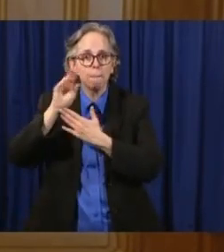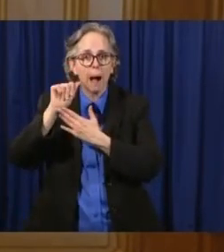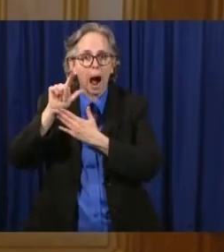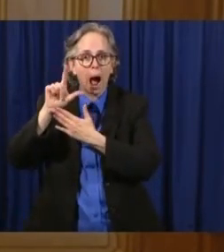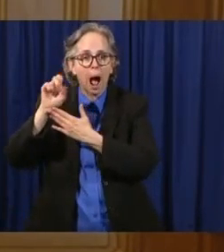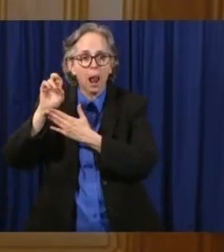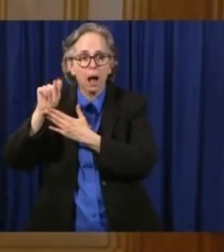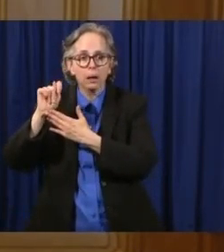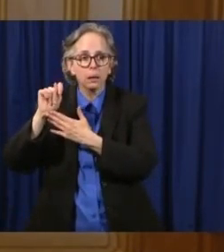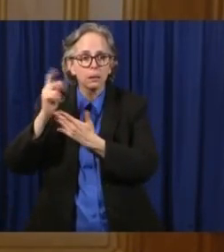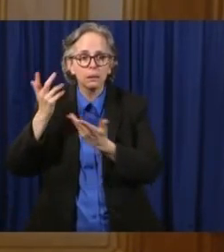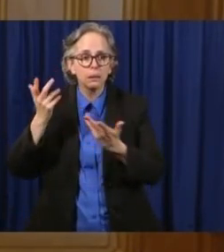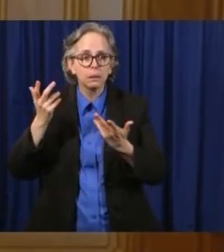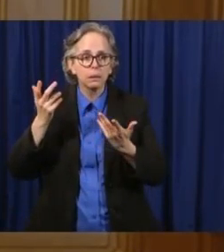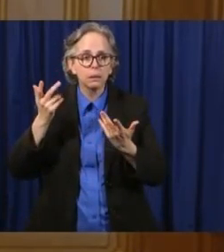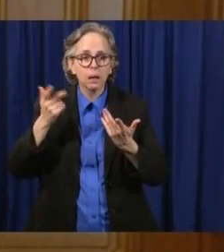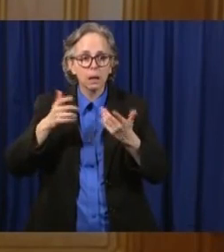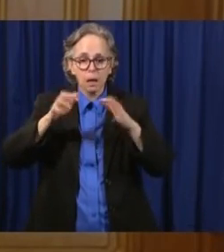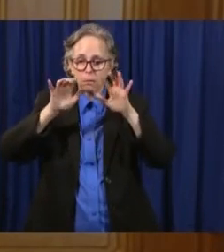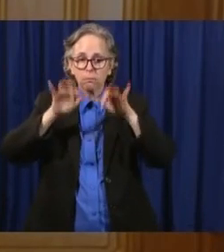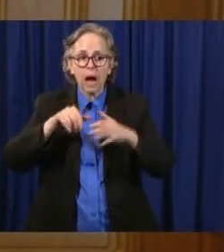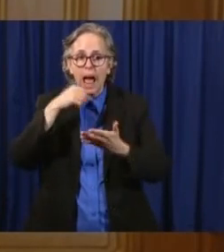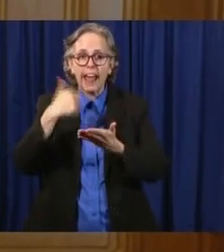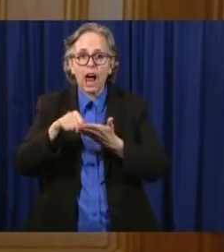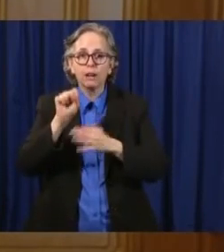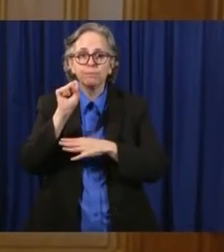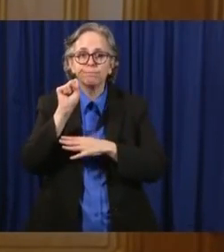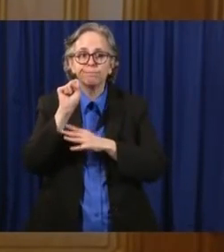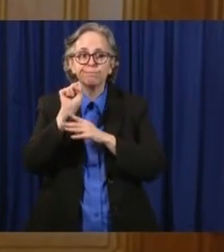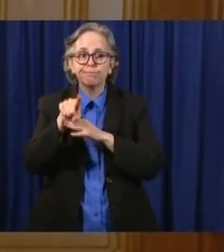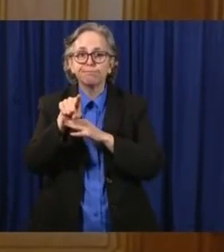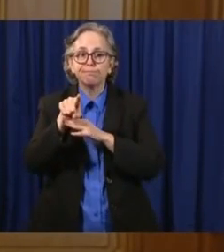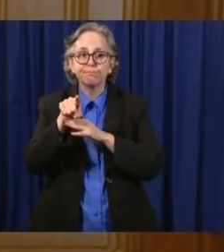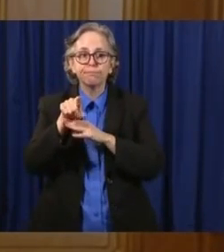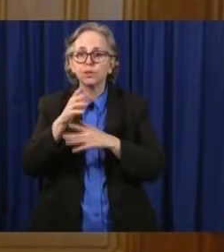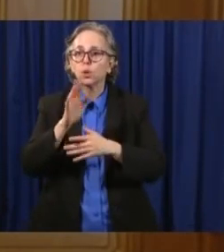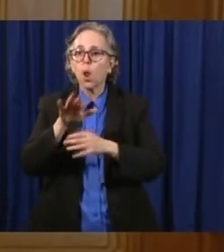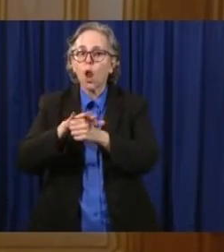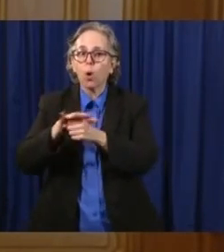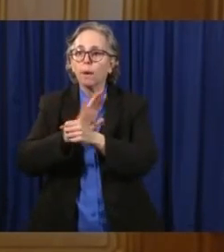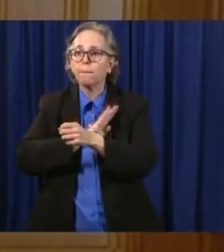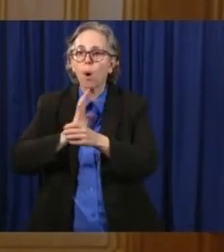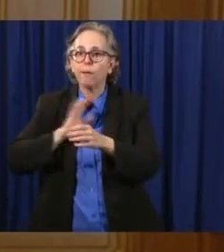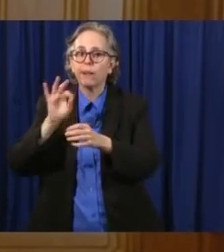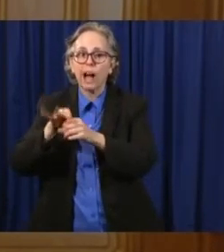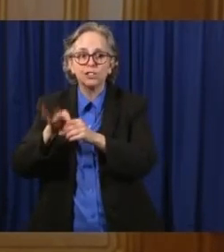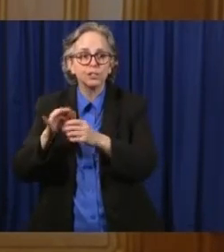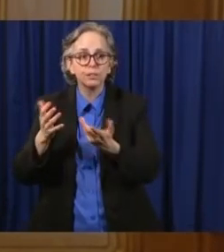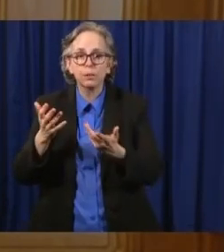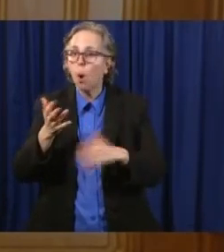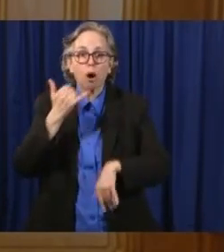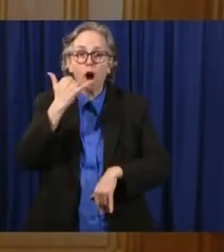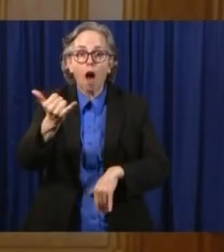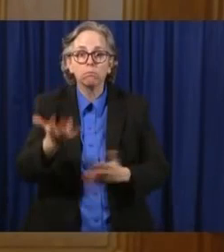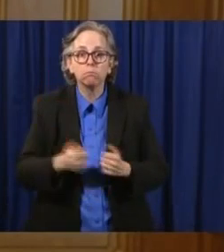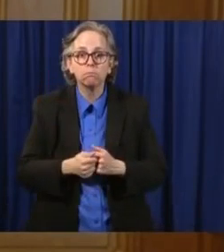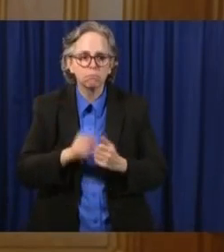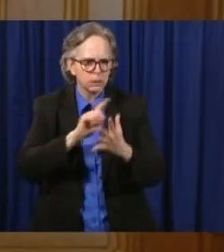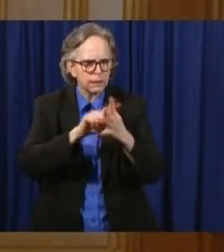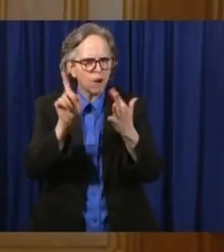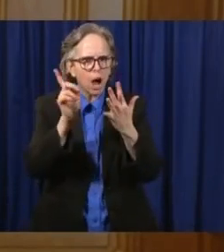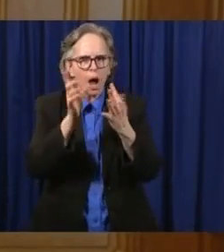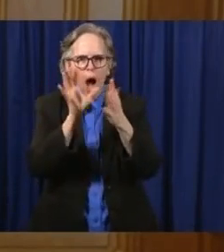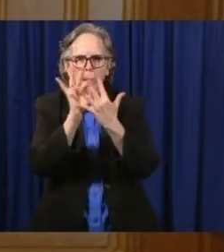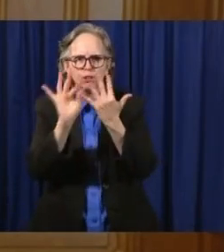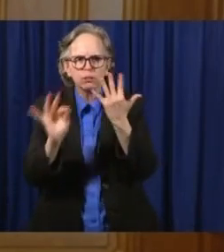a letter to the local Board of Election. They can call the local Board of Election. I think if they write the letter, they have to have the last